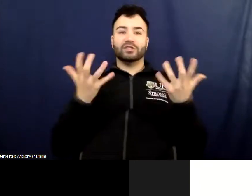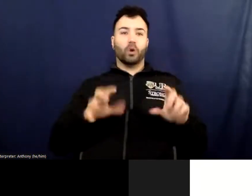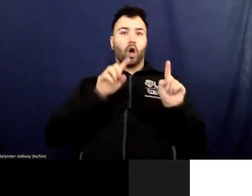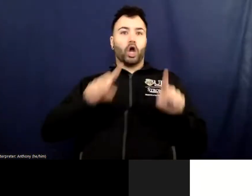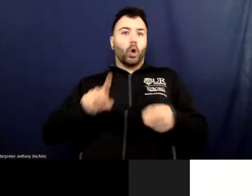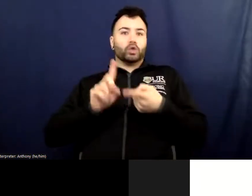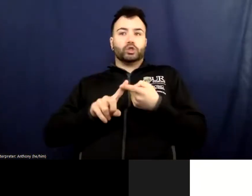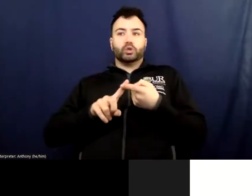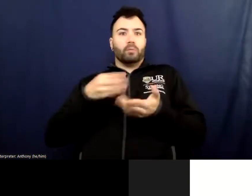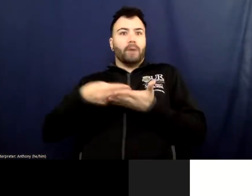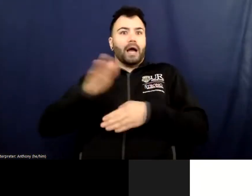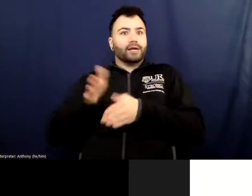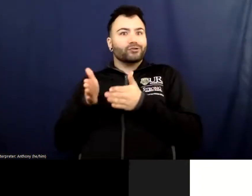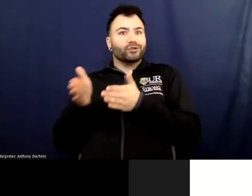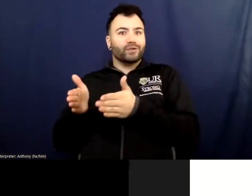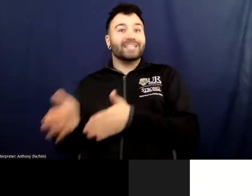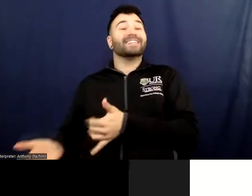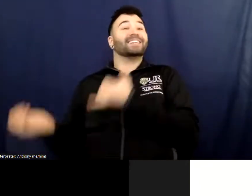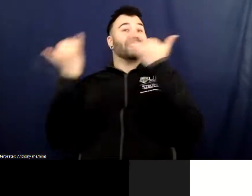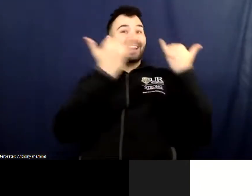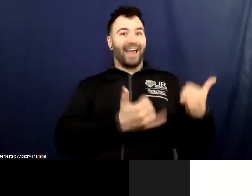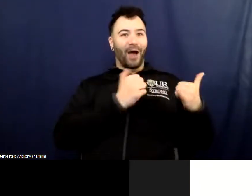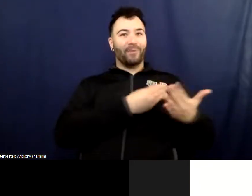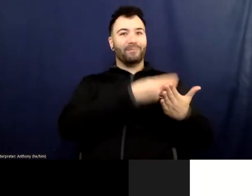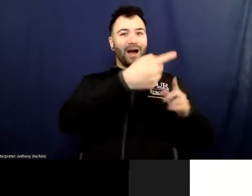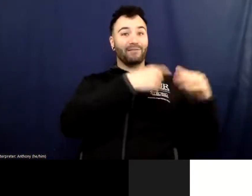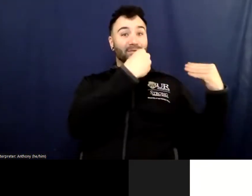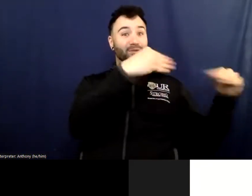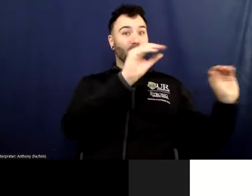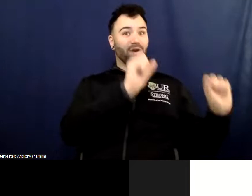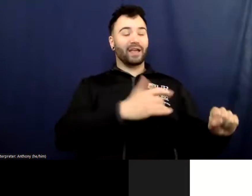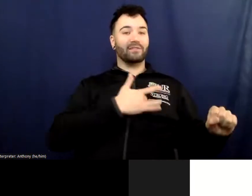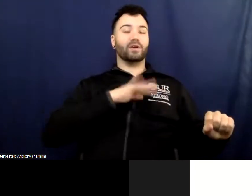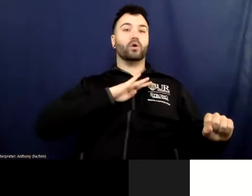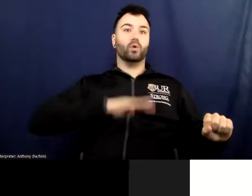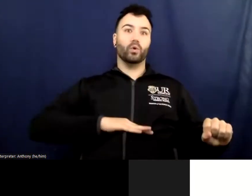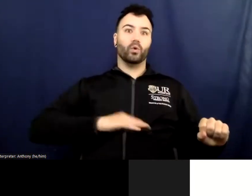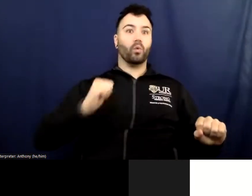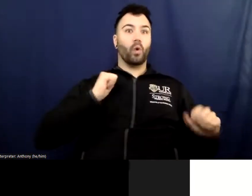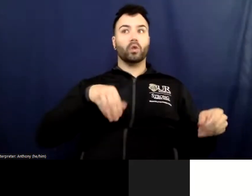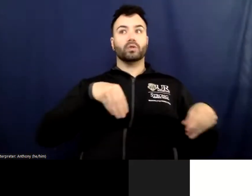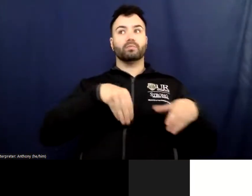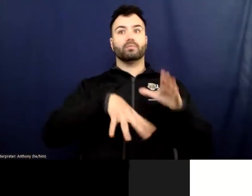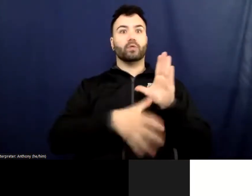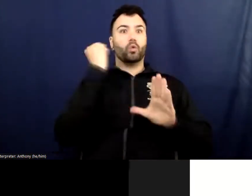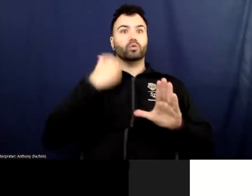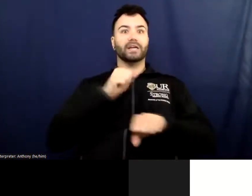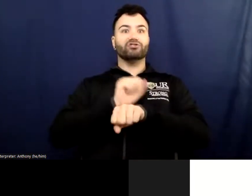livelihood, and now can go and buy it legally. And so it might very well be that that increases among that population.